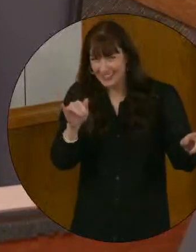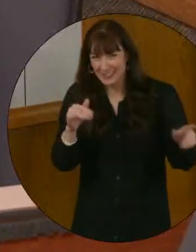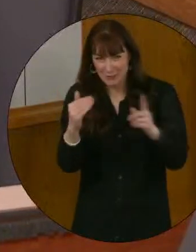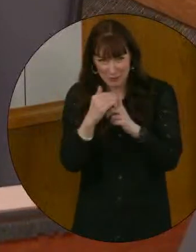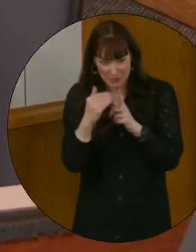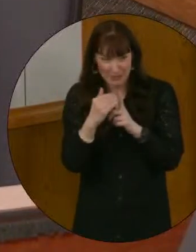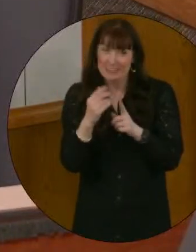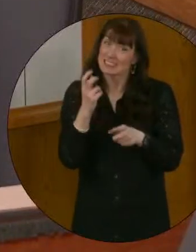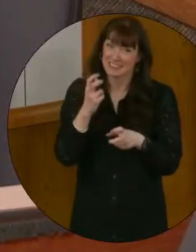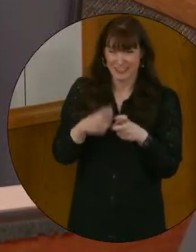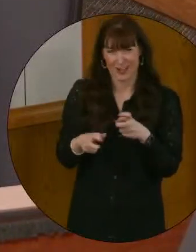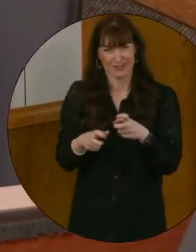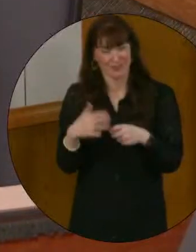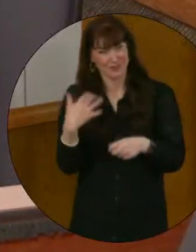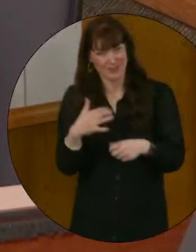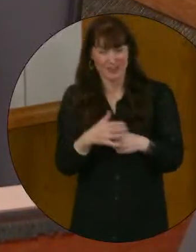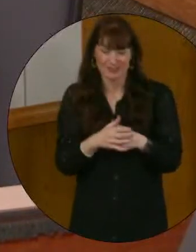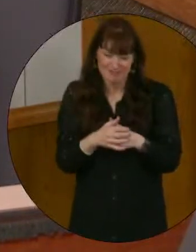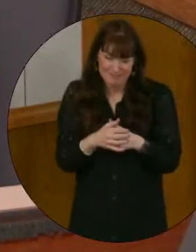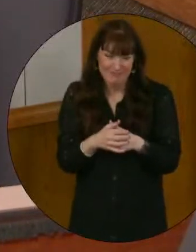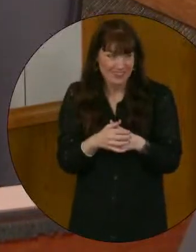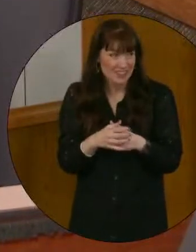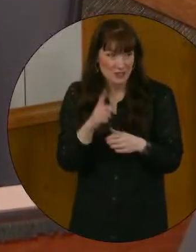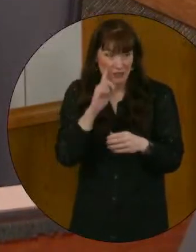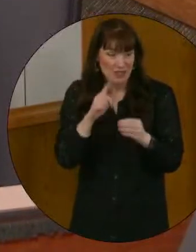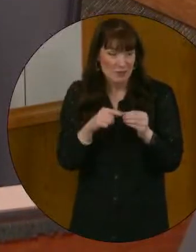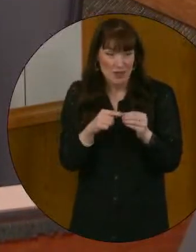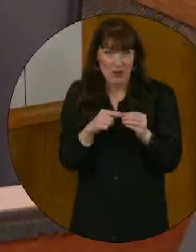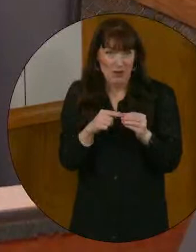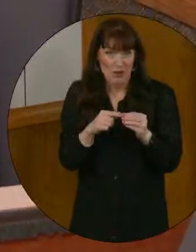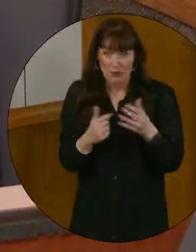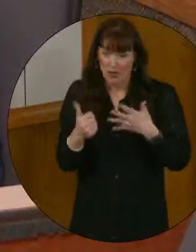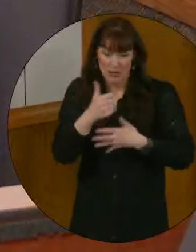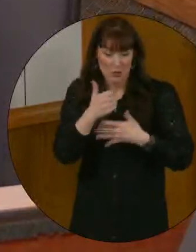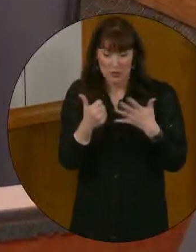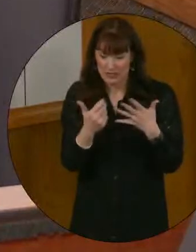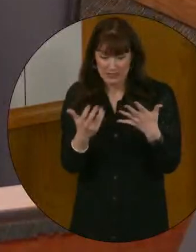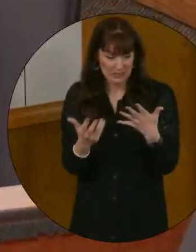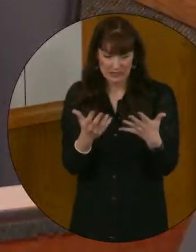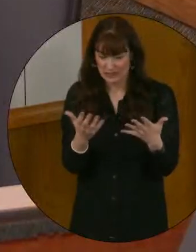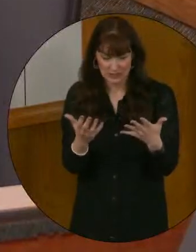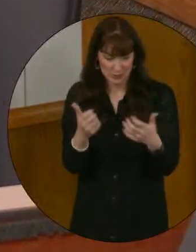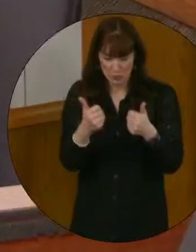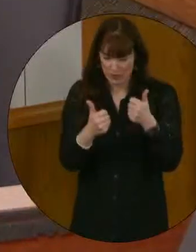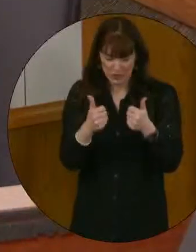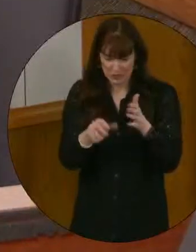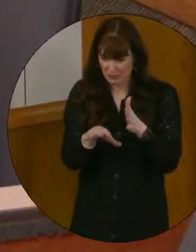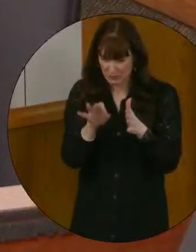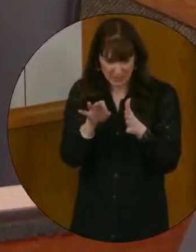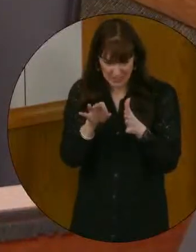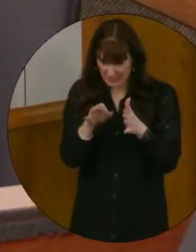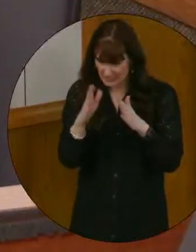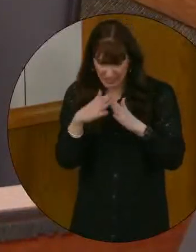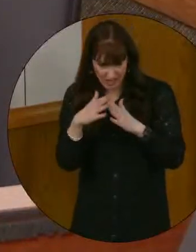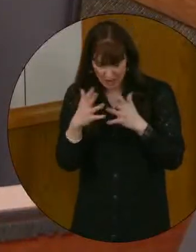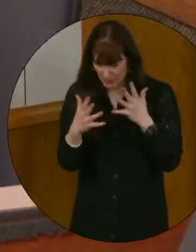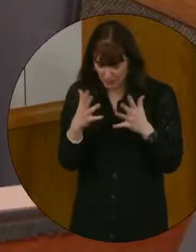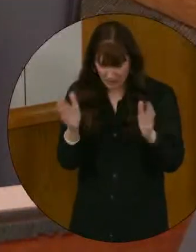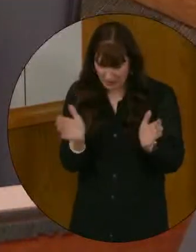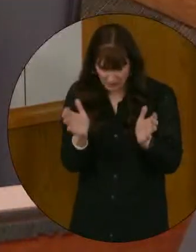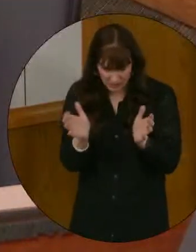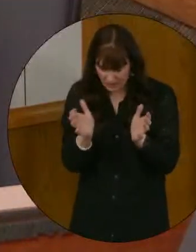tough. You know, when you think about the priorities and really pushing them, obviously, I